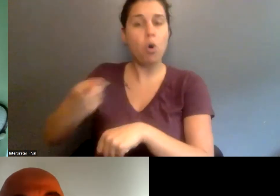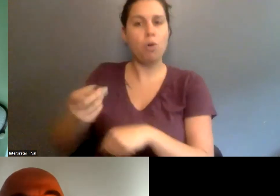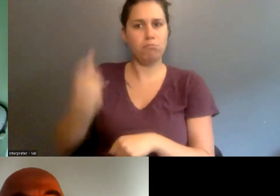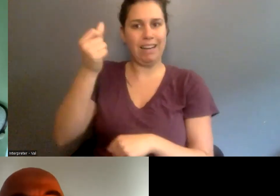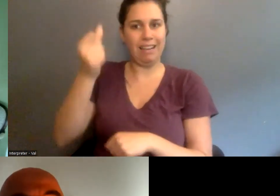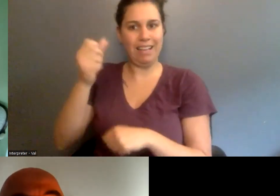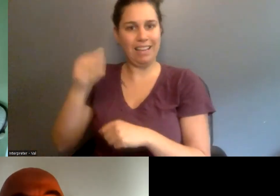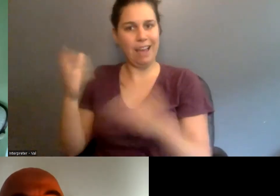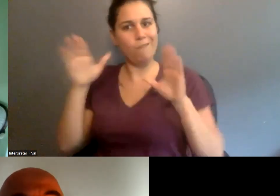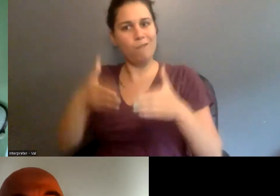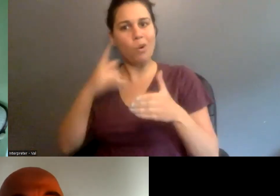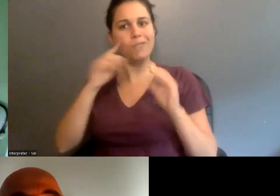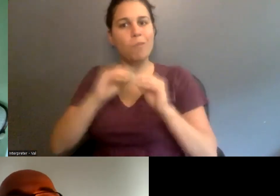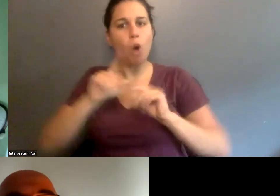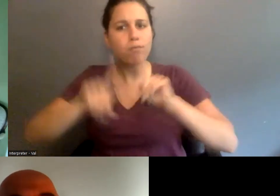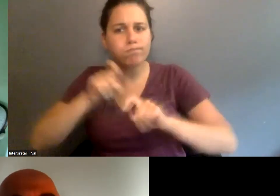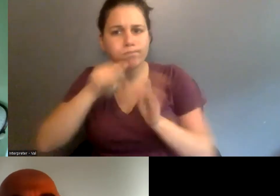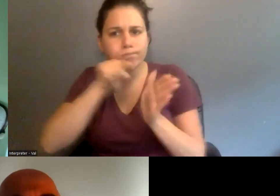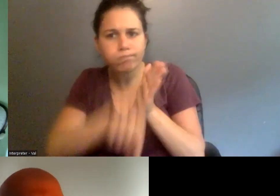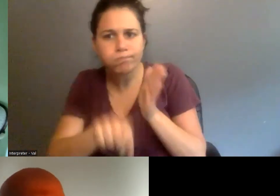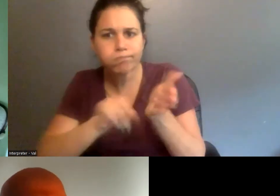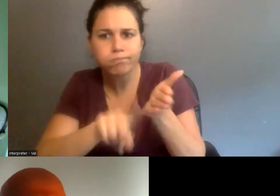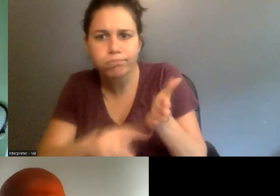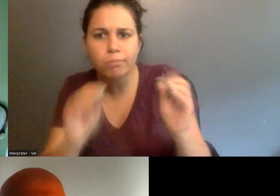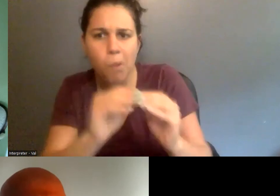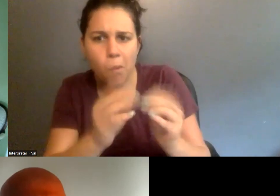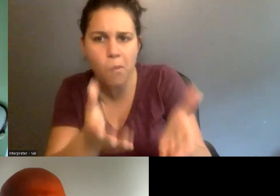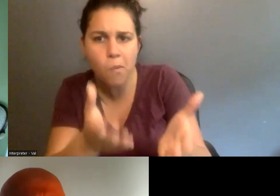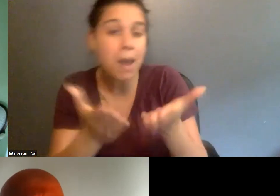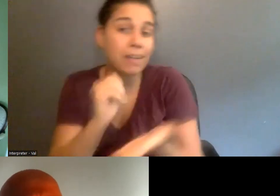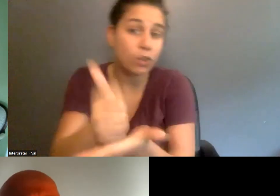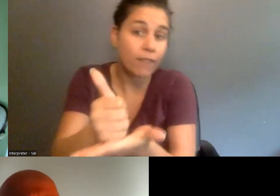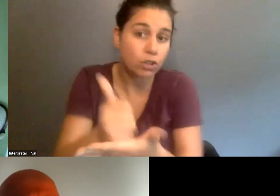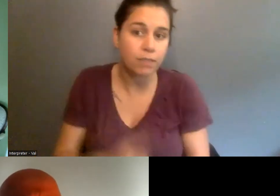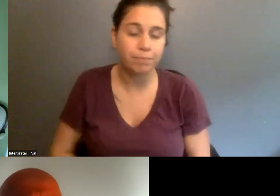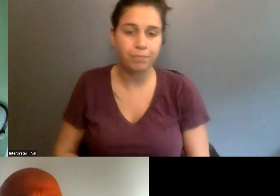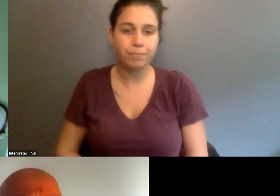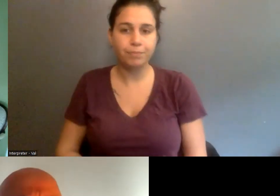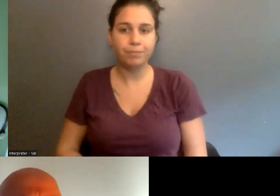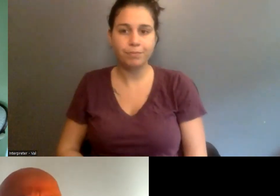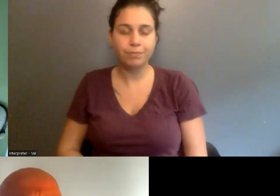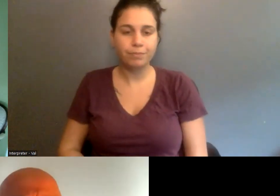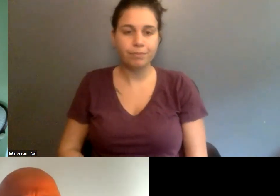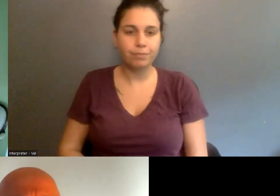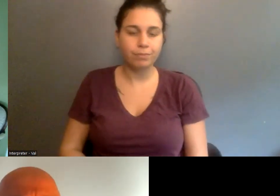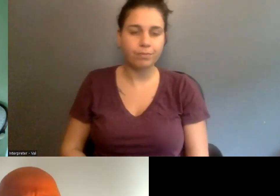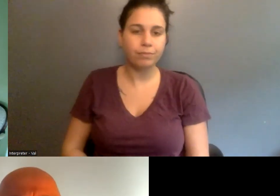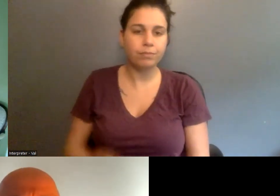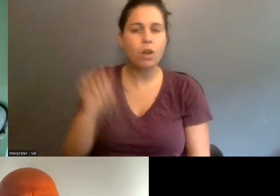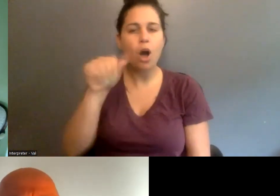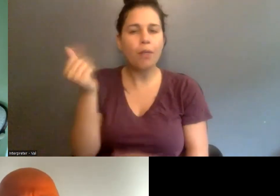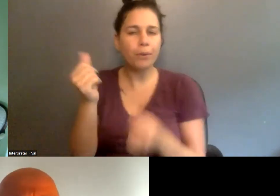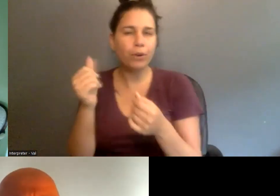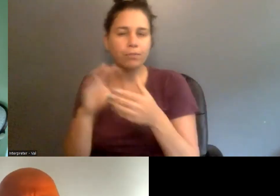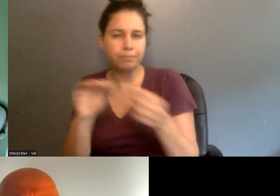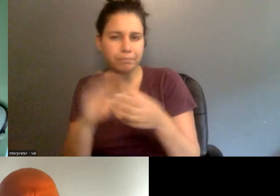focus for further questioning and potentially for intervention. The other thing, I guess I would say at a somewhat